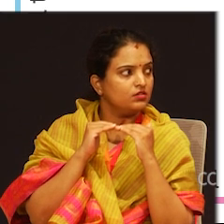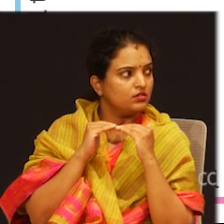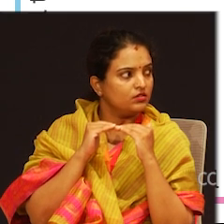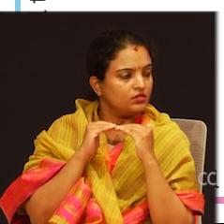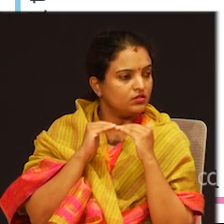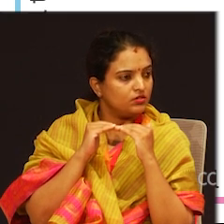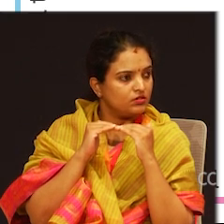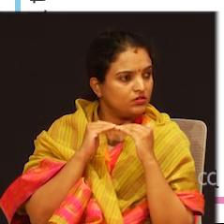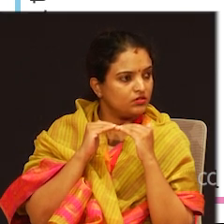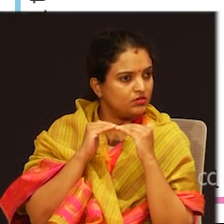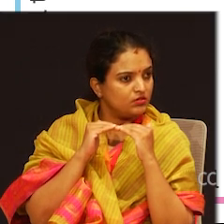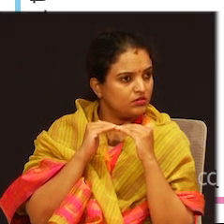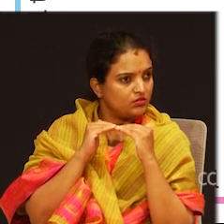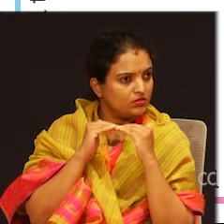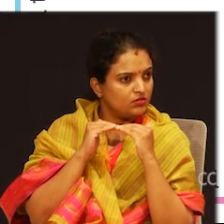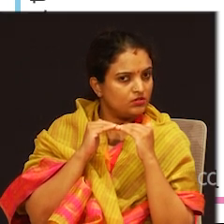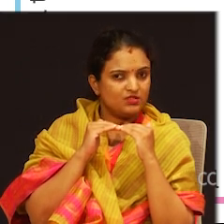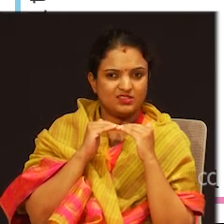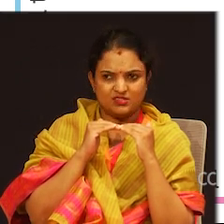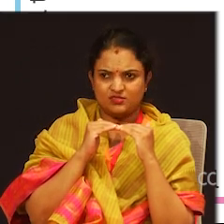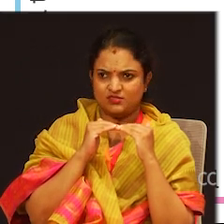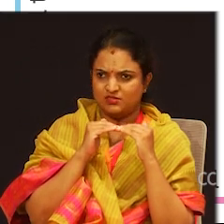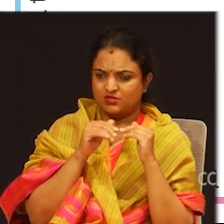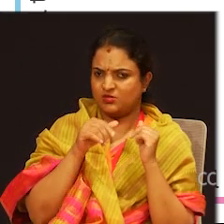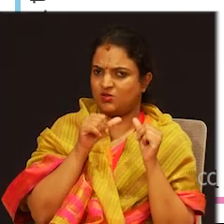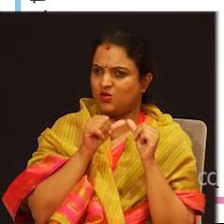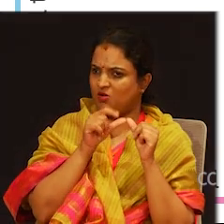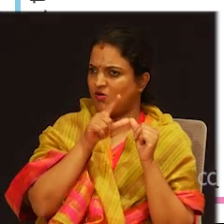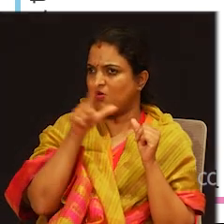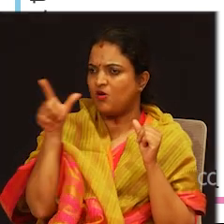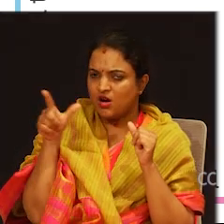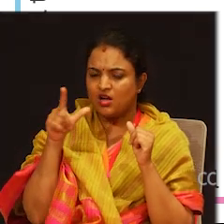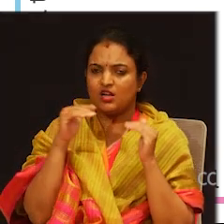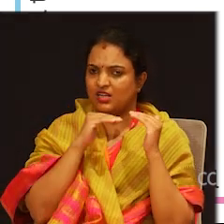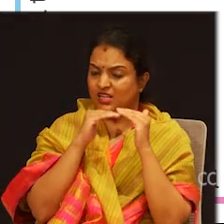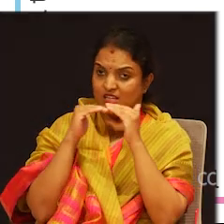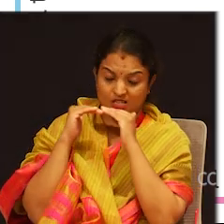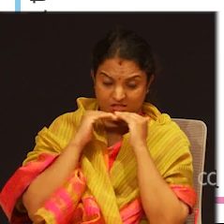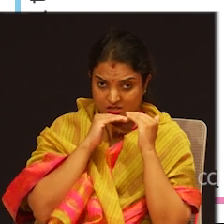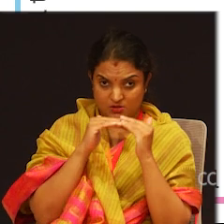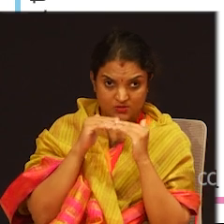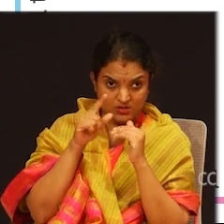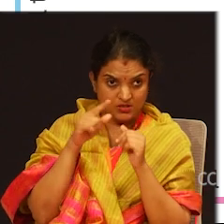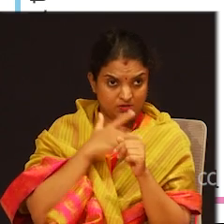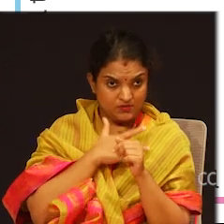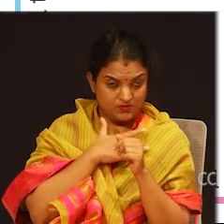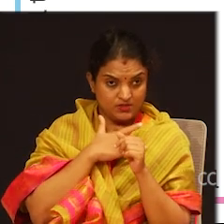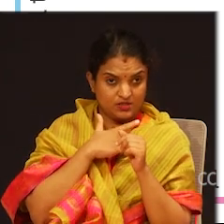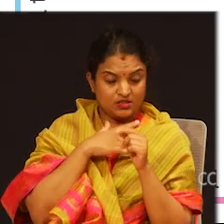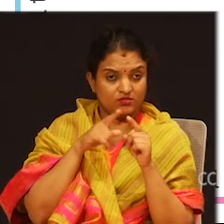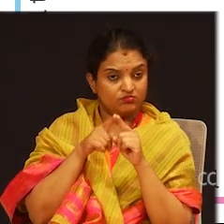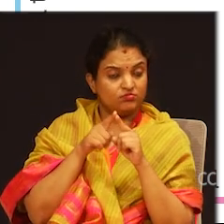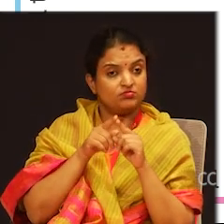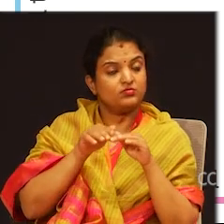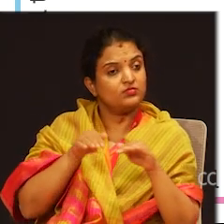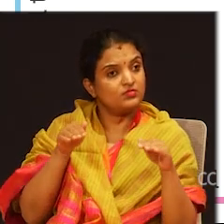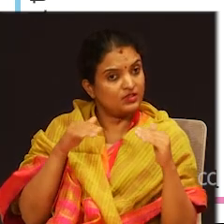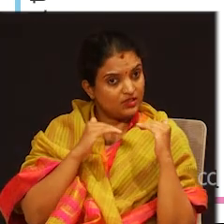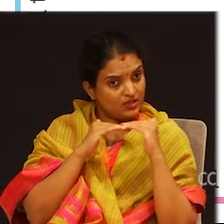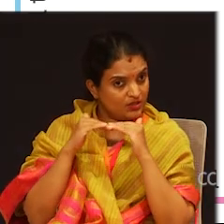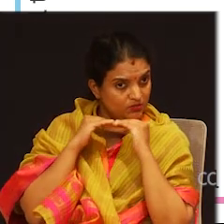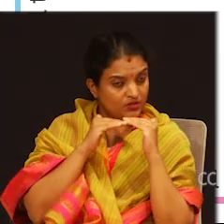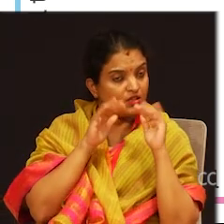That's really, really a puzzle. All equal. Is every child in our eyes